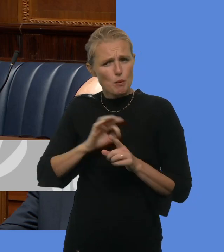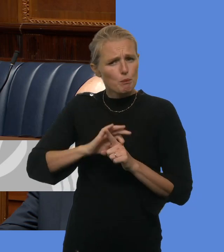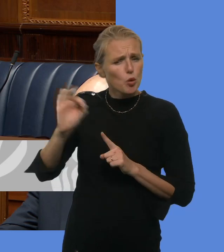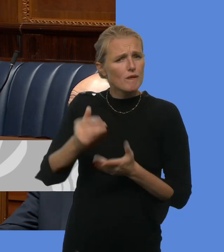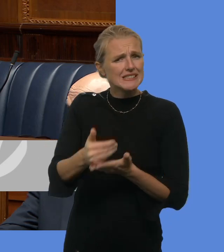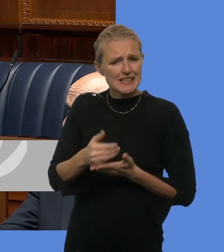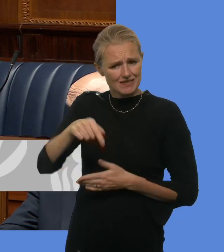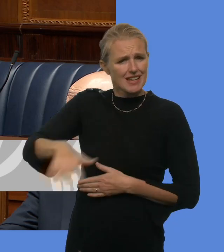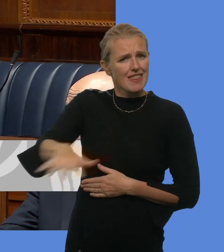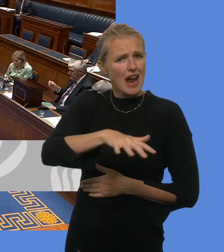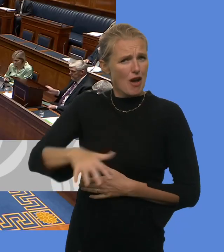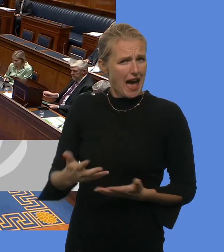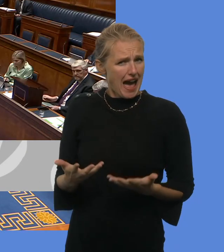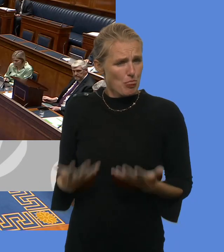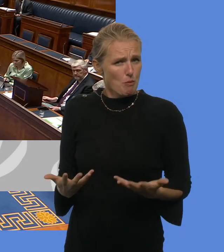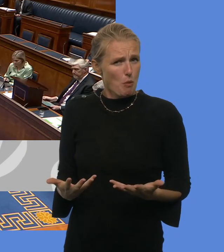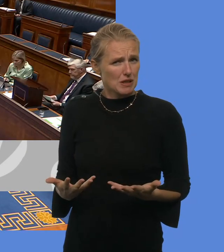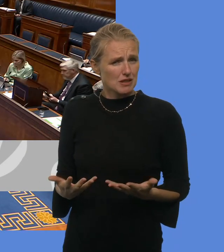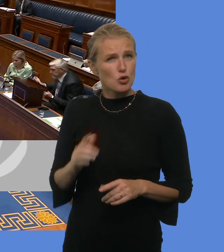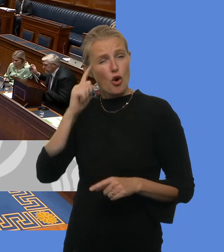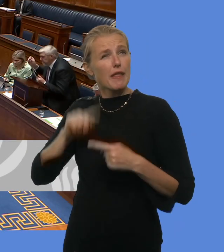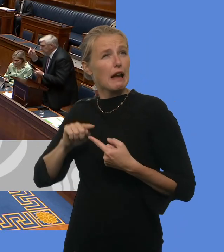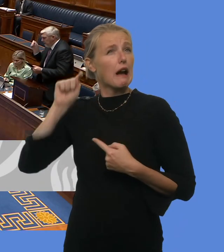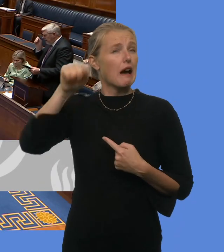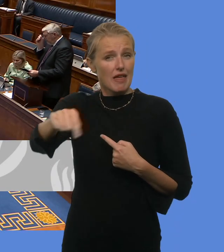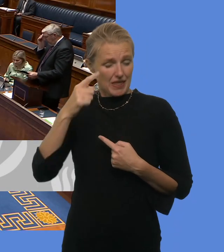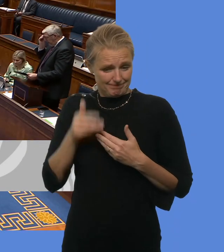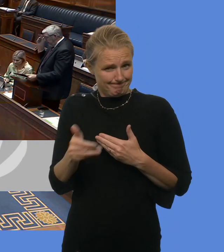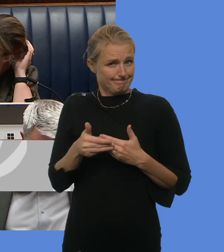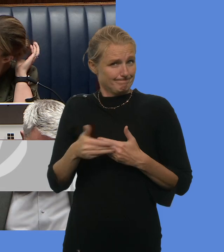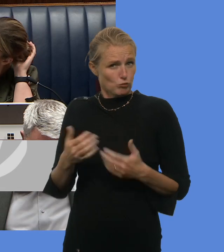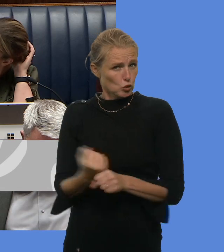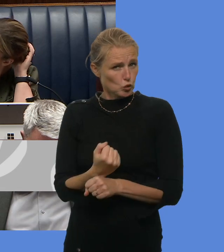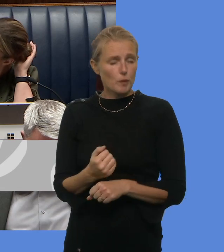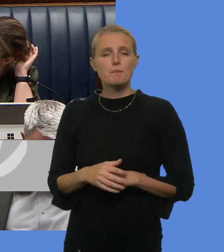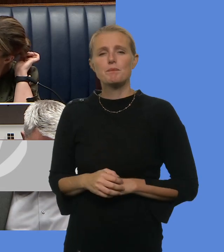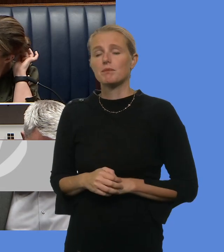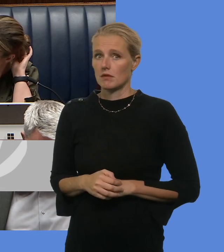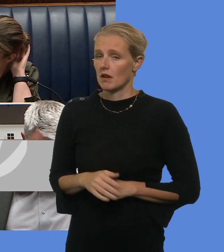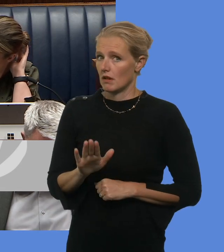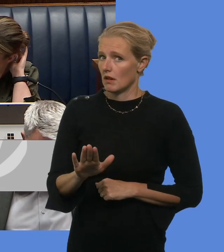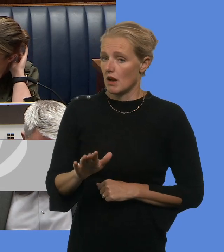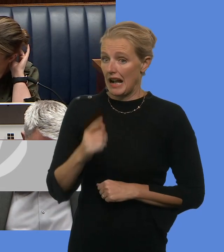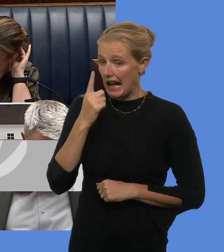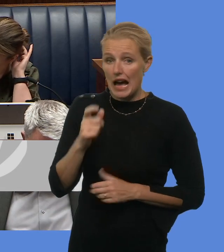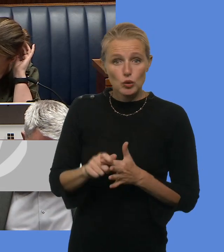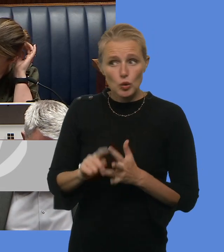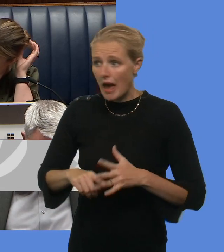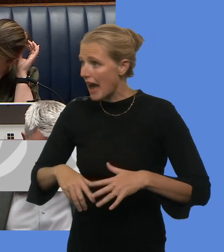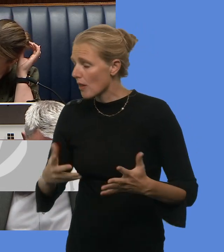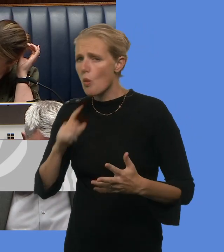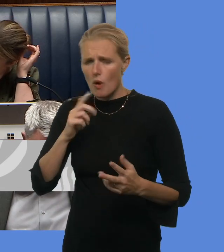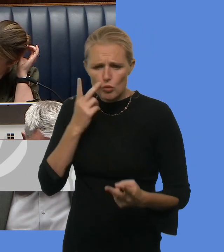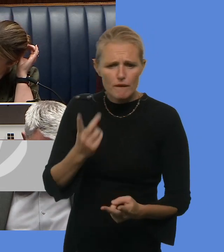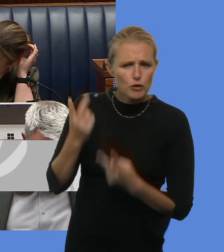road right now? Minister. We will constantly keep under review any measures we can take to improve road